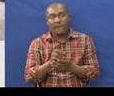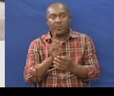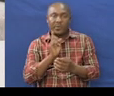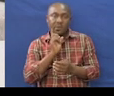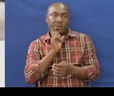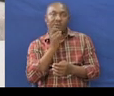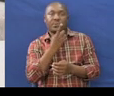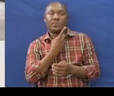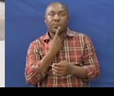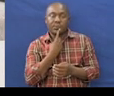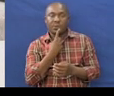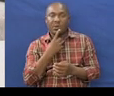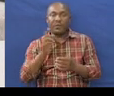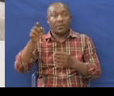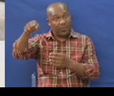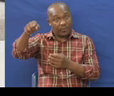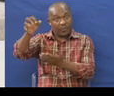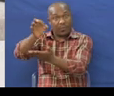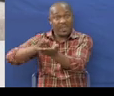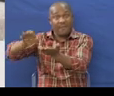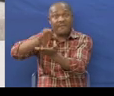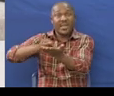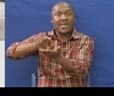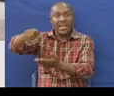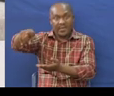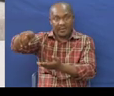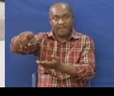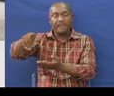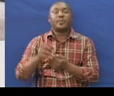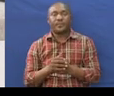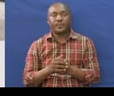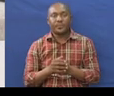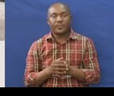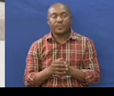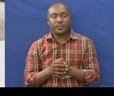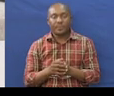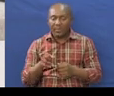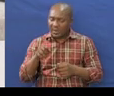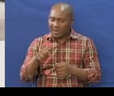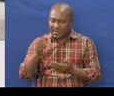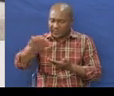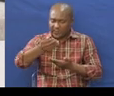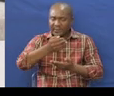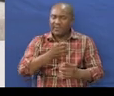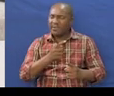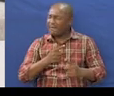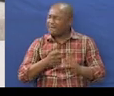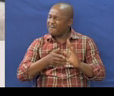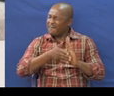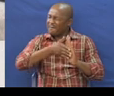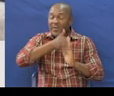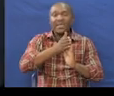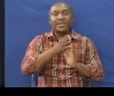in other words, is the one that are corrected afresh and for the first time, and thus happen to be original